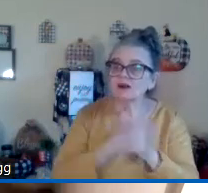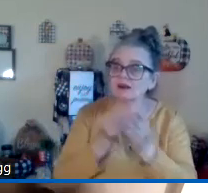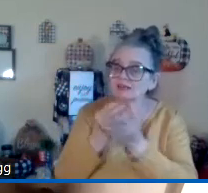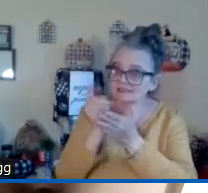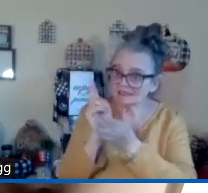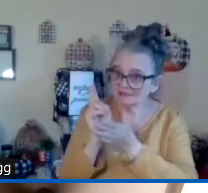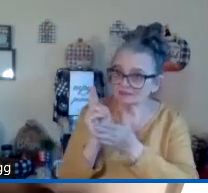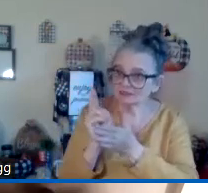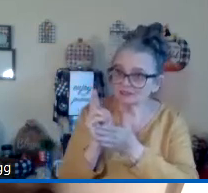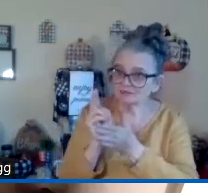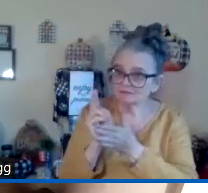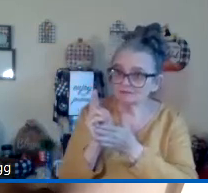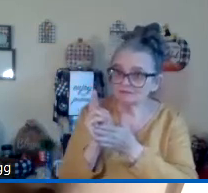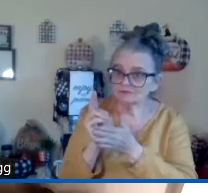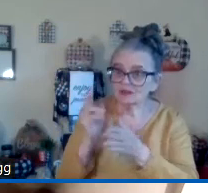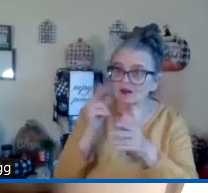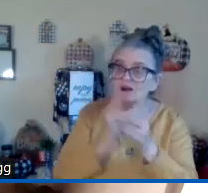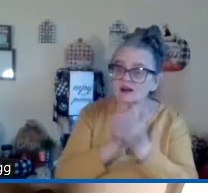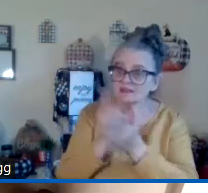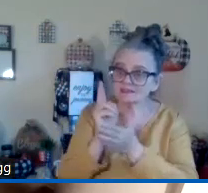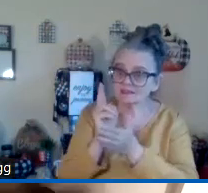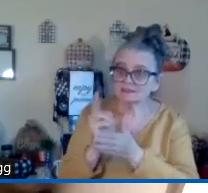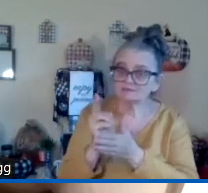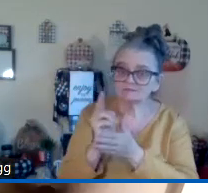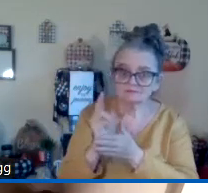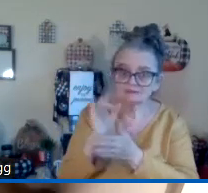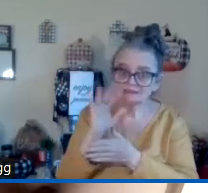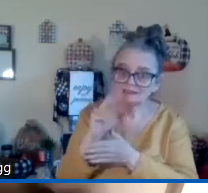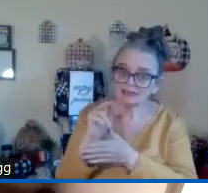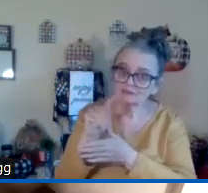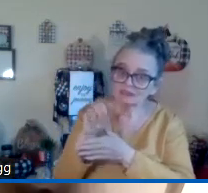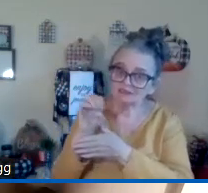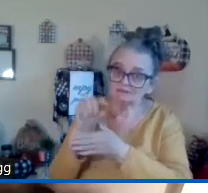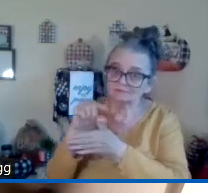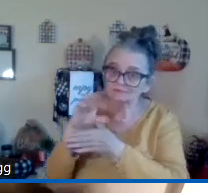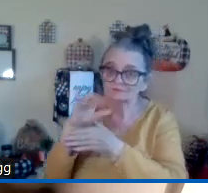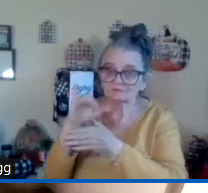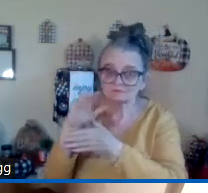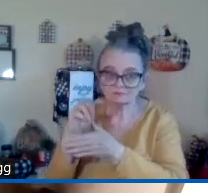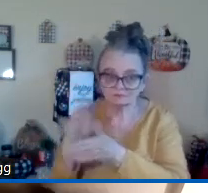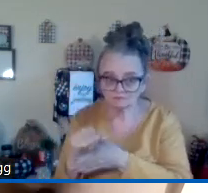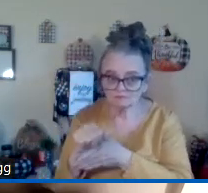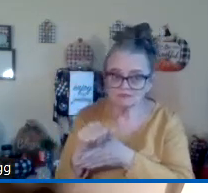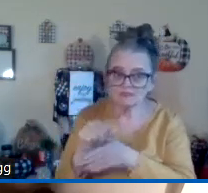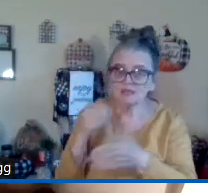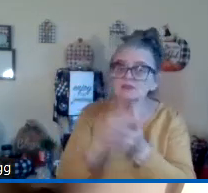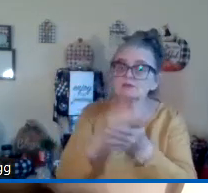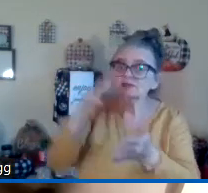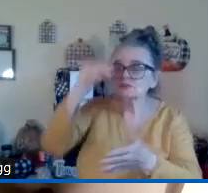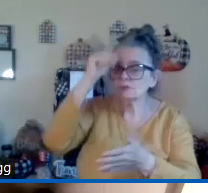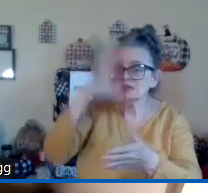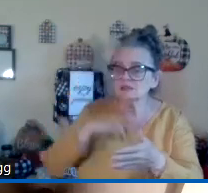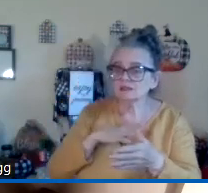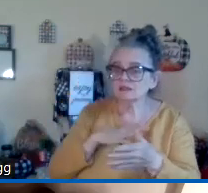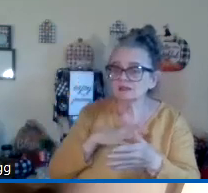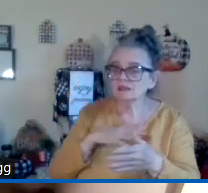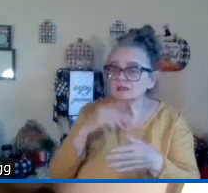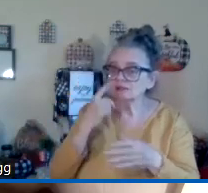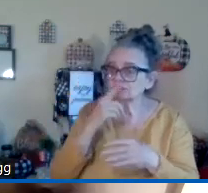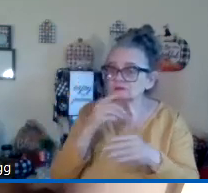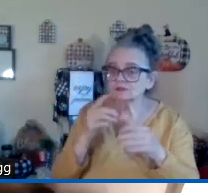keep our integrity, our honesty, integrity. The rich